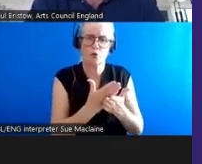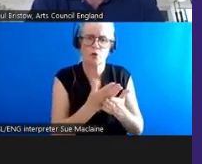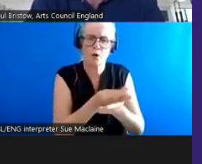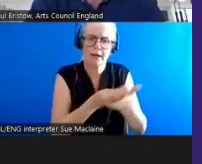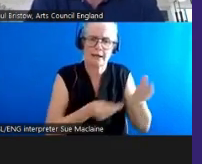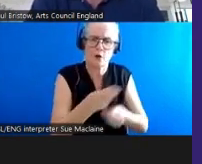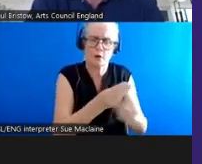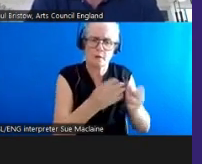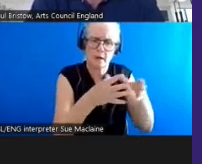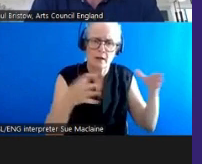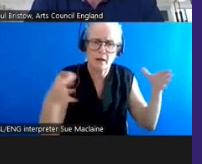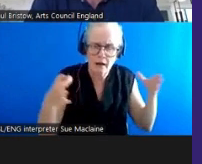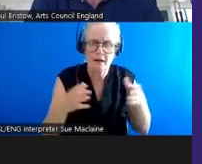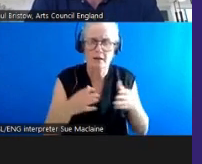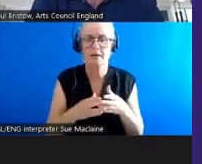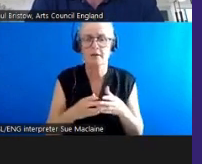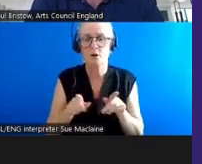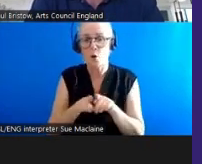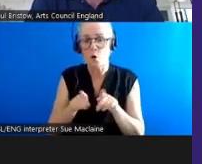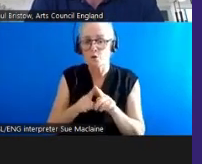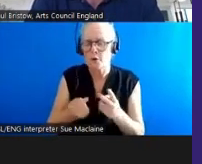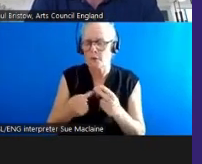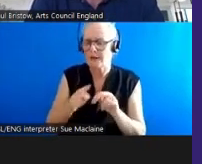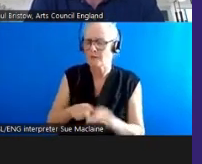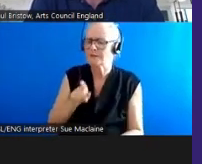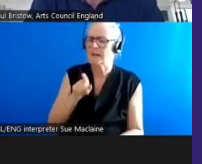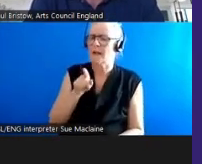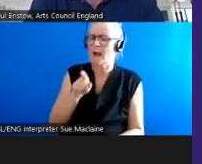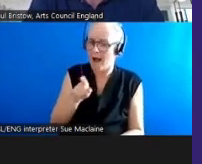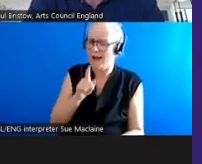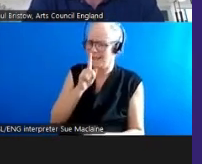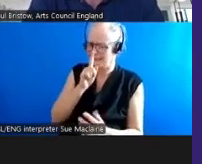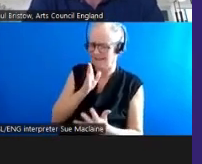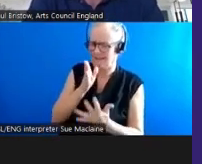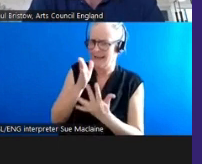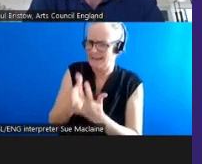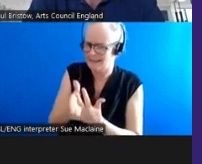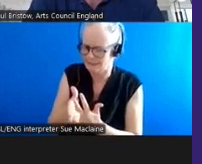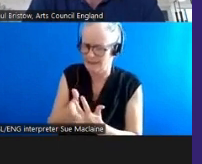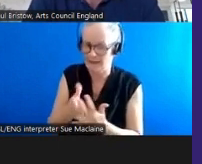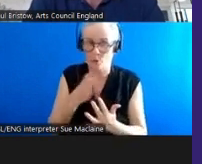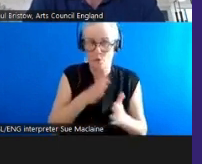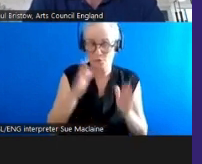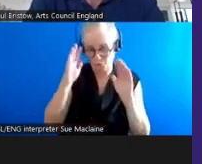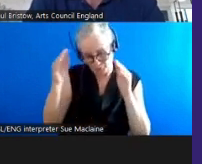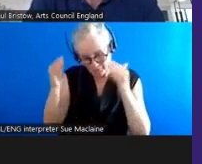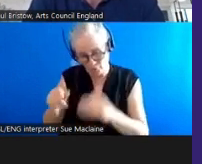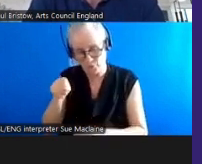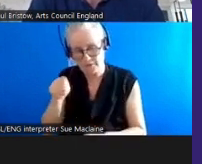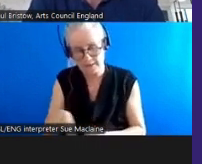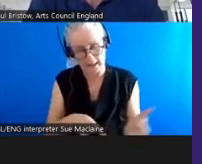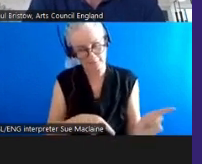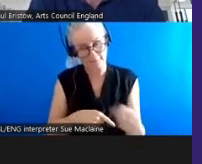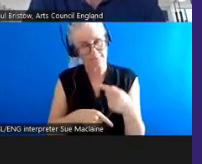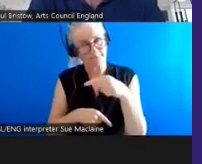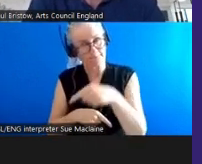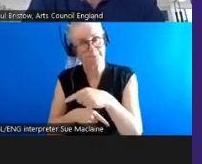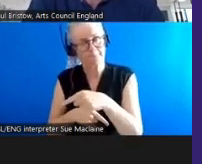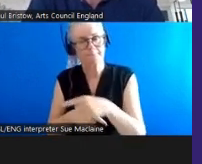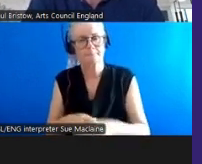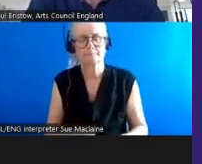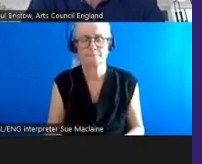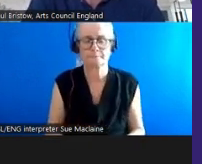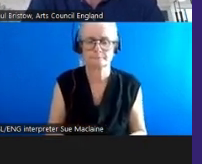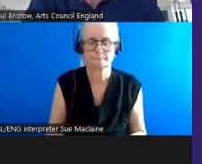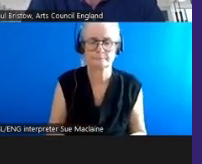action that can drive change at a sectoral level, but also within particular locations. But thinking again about the importance of